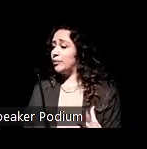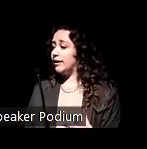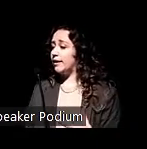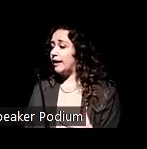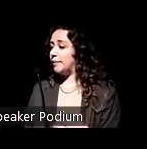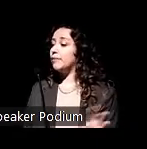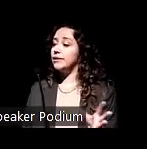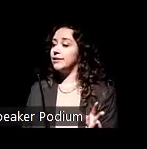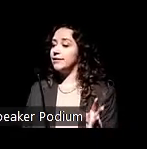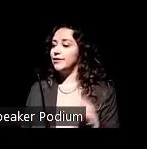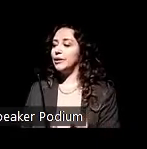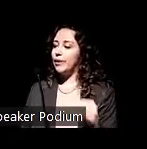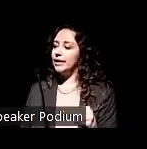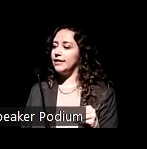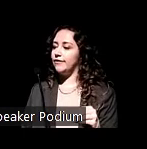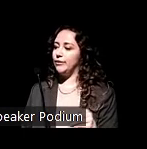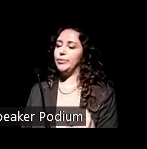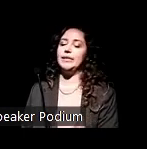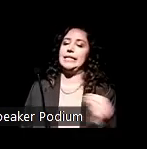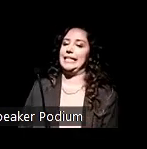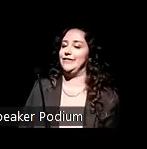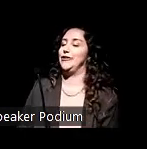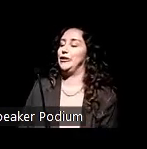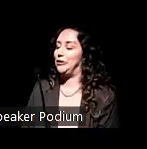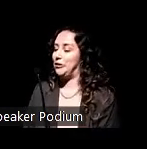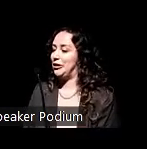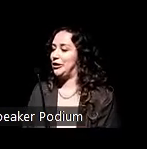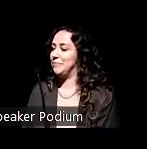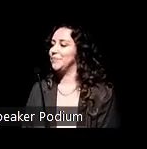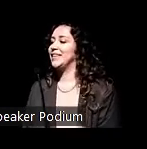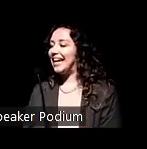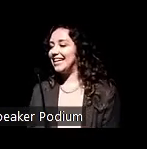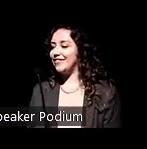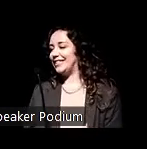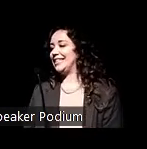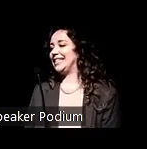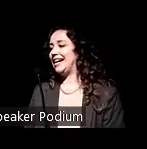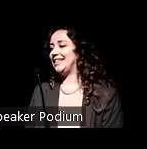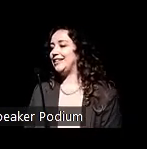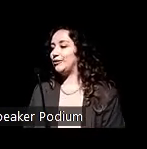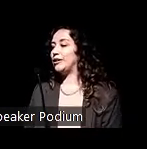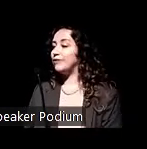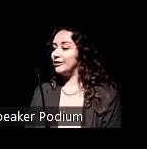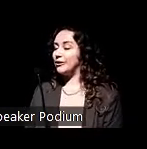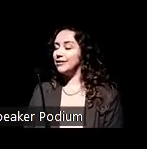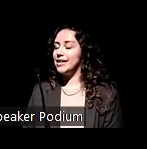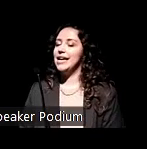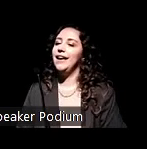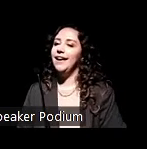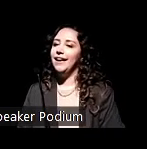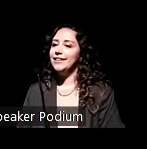to be, it applies if it was built in 1940 or earlier, and if it's designated as a historic